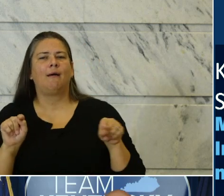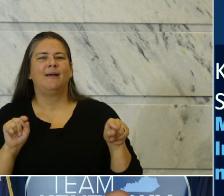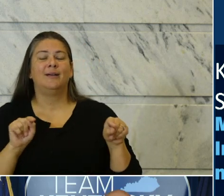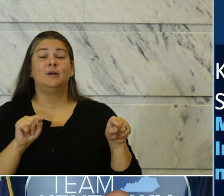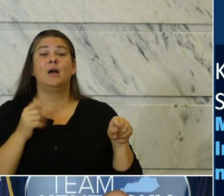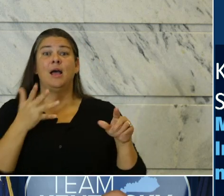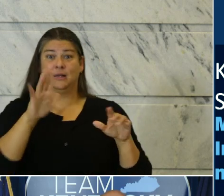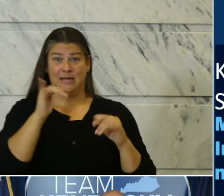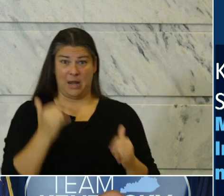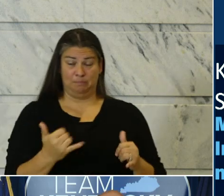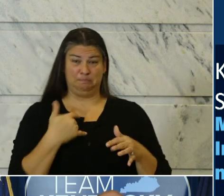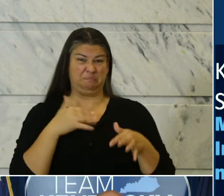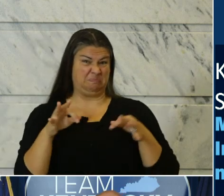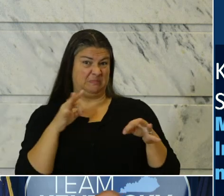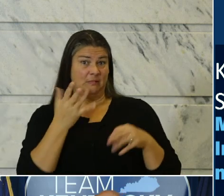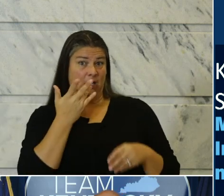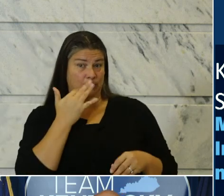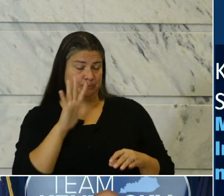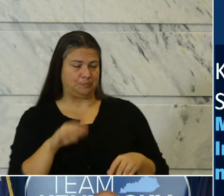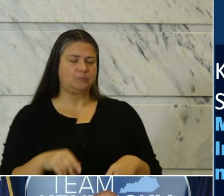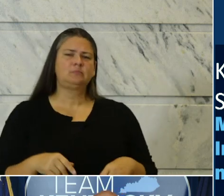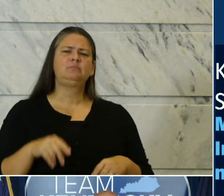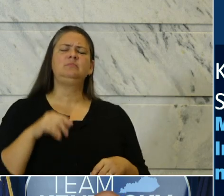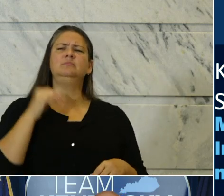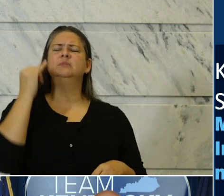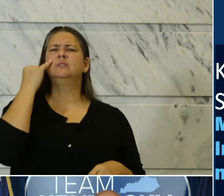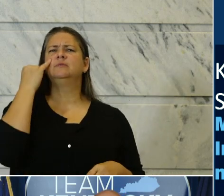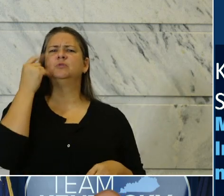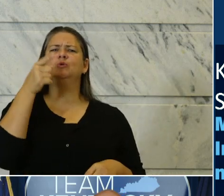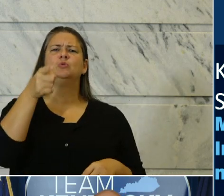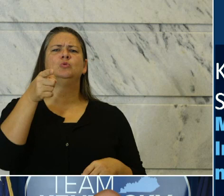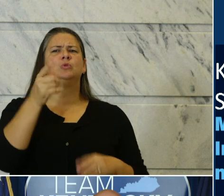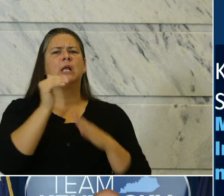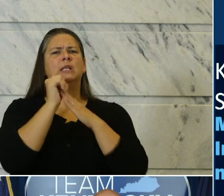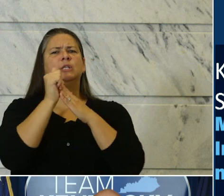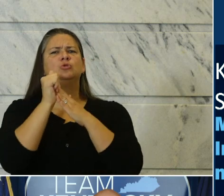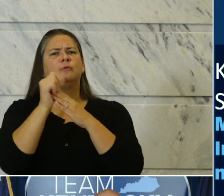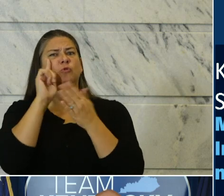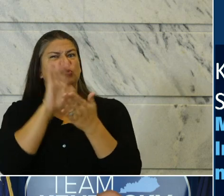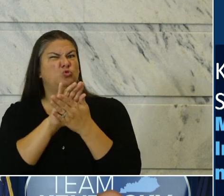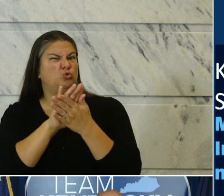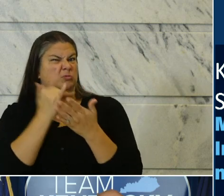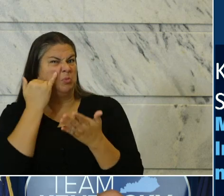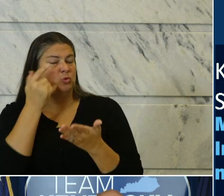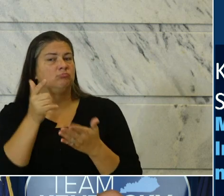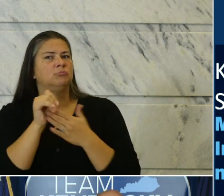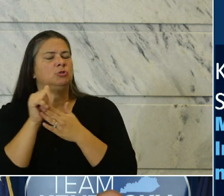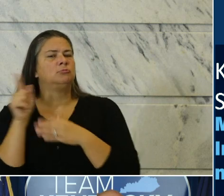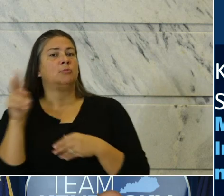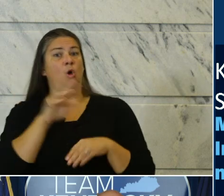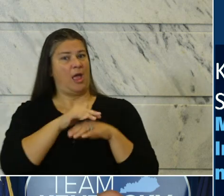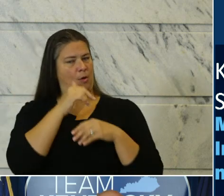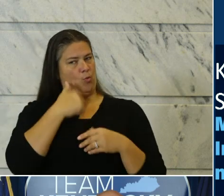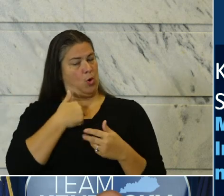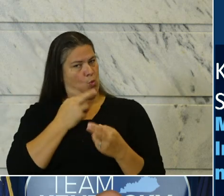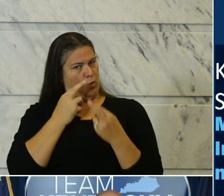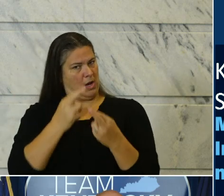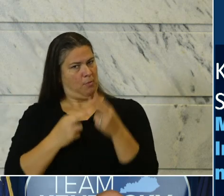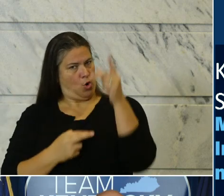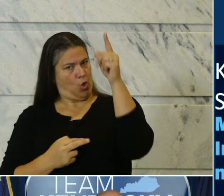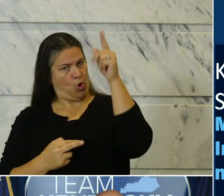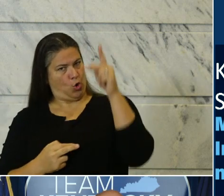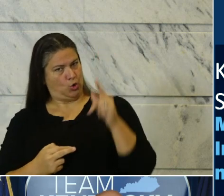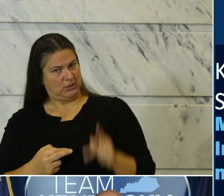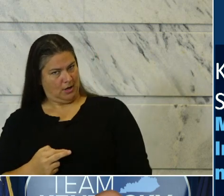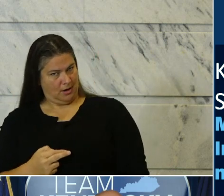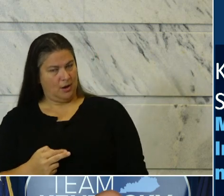this works, you're supposed to look, if you're a superintendent or someone responsible for a school, every Thursday we recommend it at 8 o'clock at night because